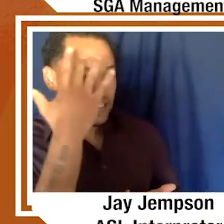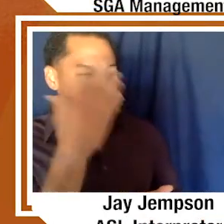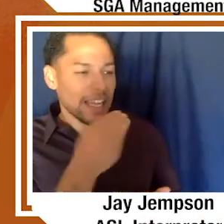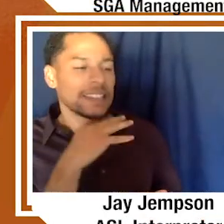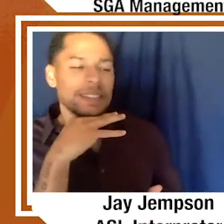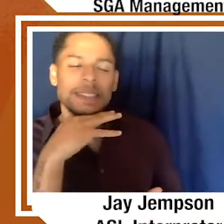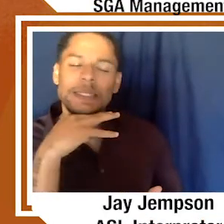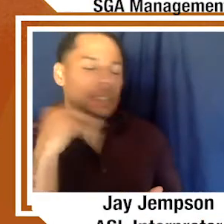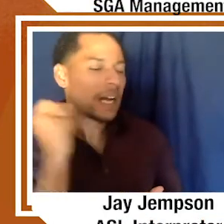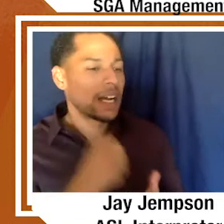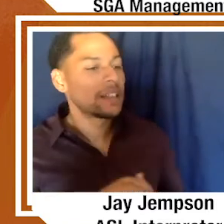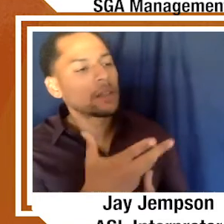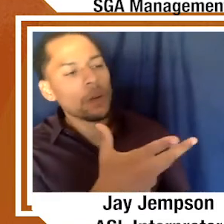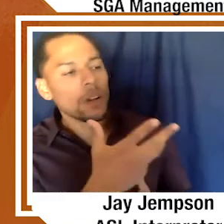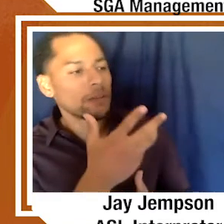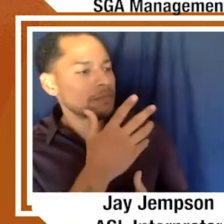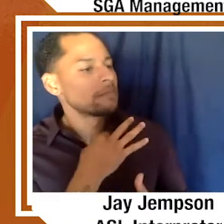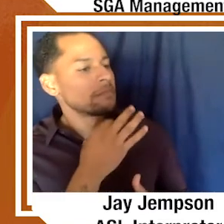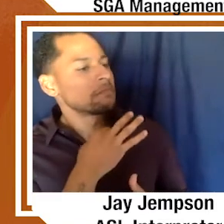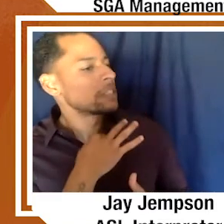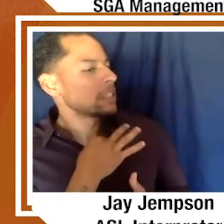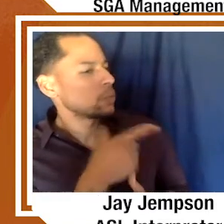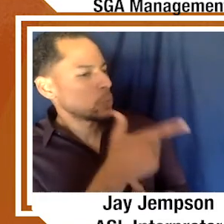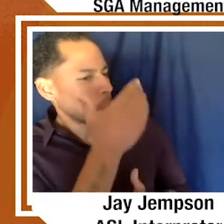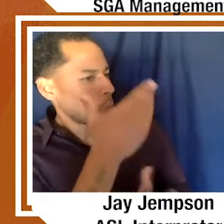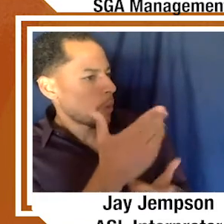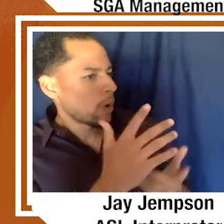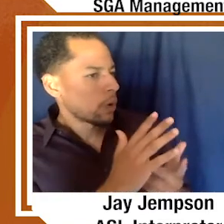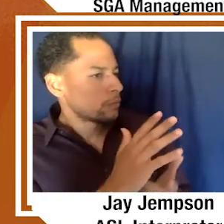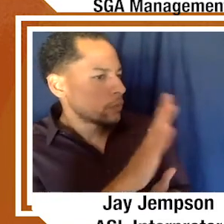on in this craziness. Yeah. Well, you know,